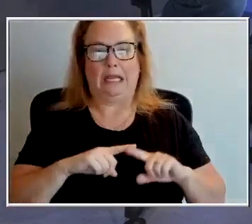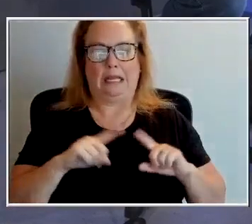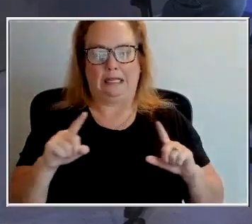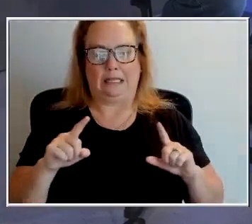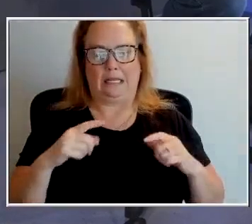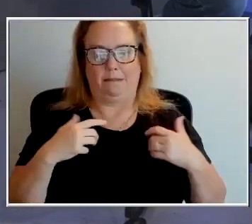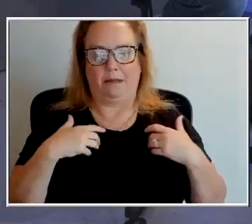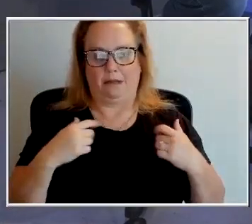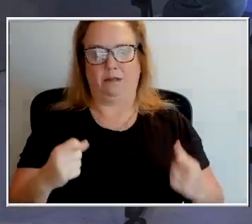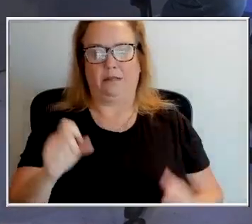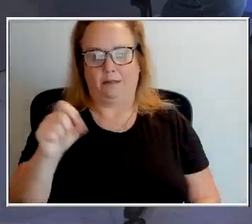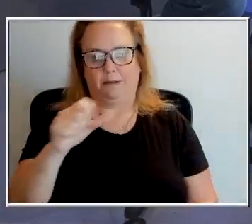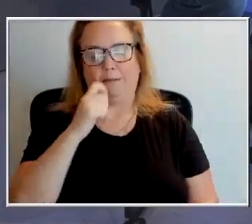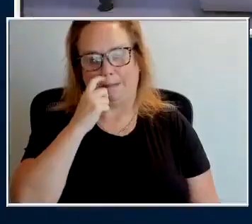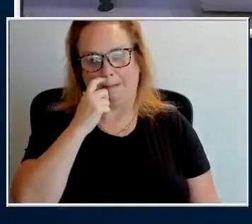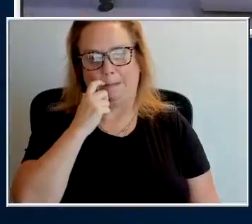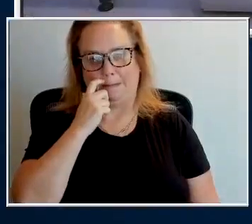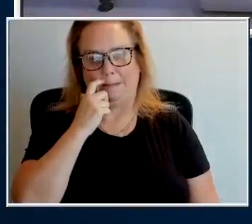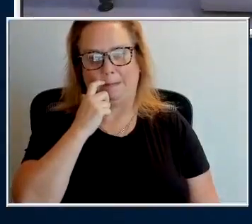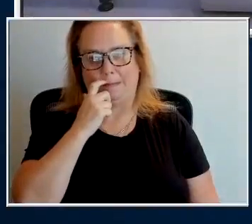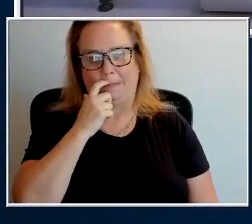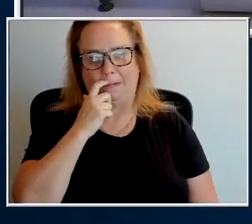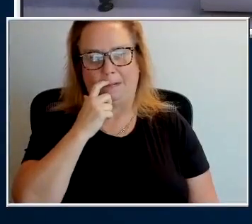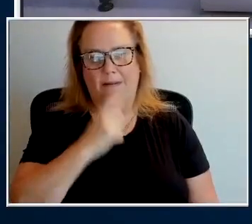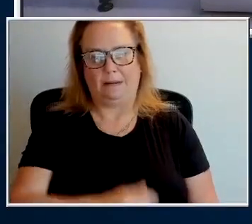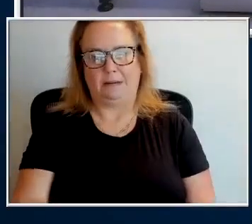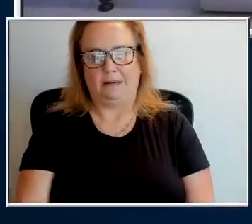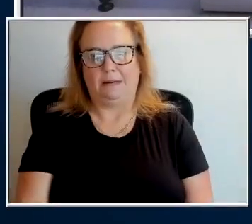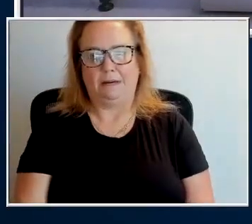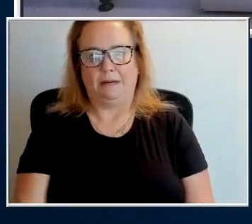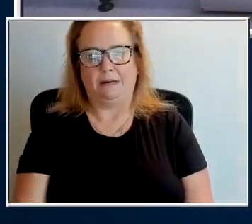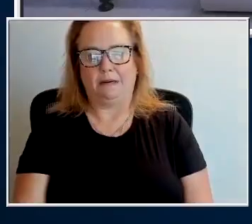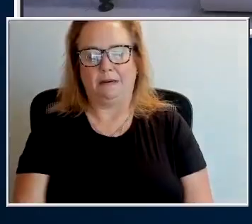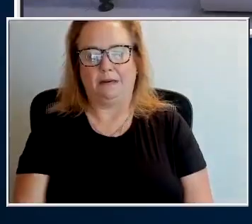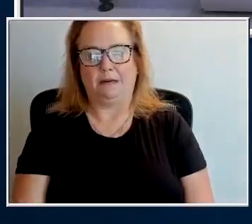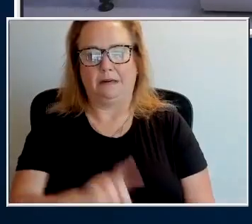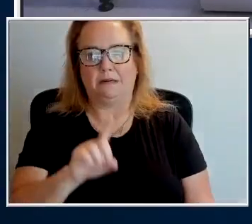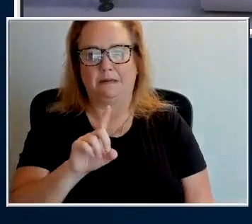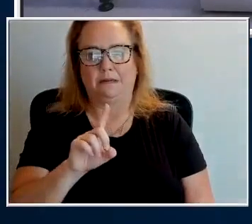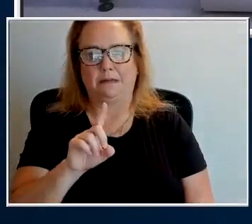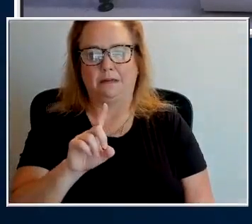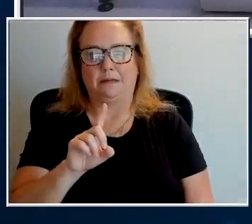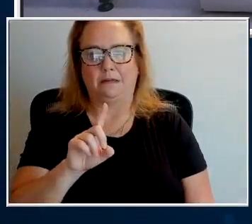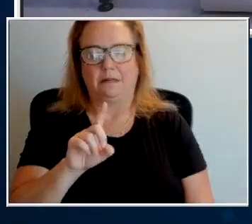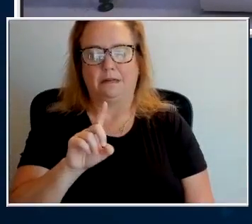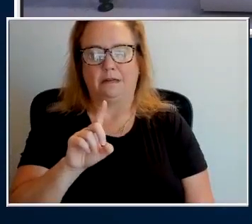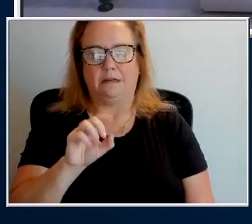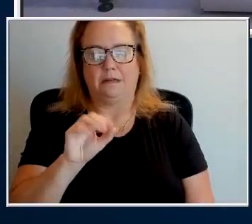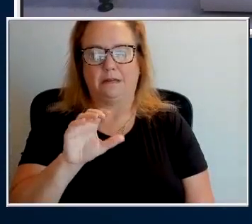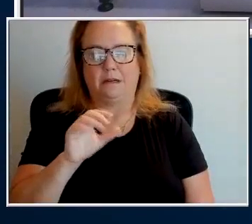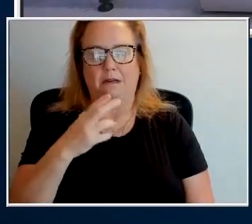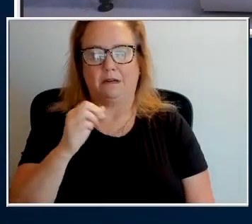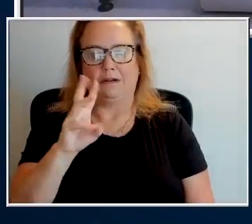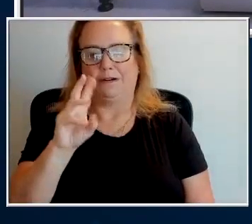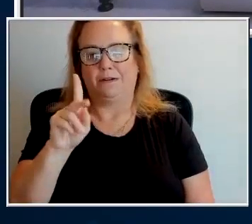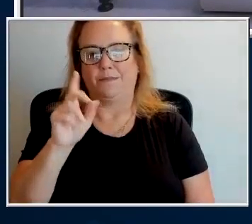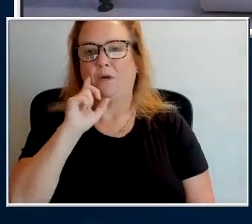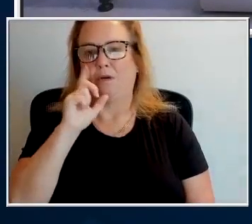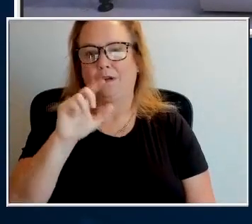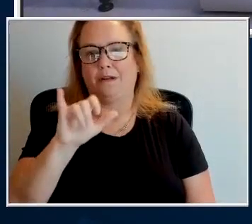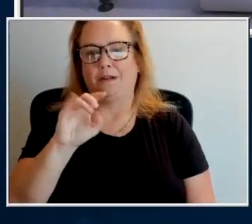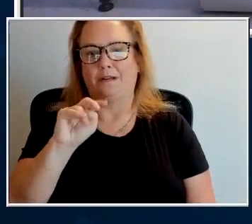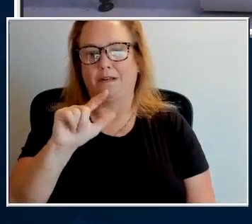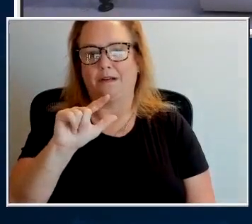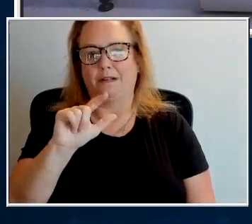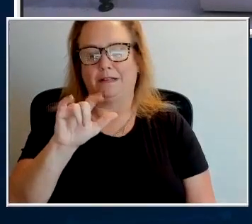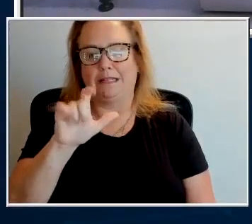Right, absolutely, yeah. All right. That's a great question. Young Liang always asks the best questions. Jean